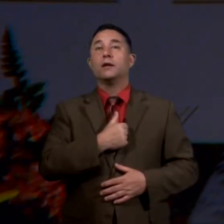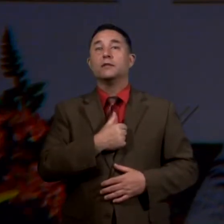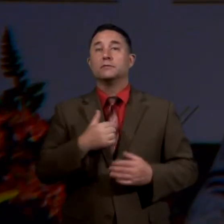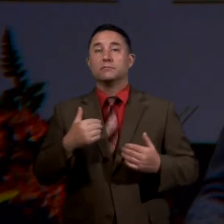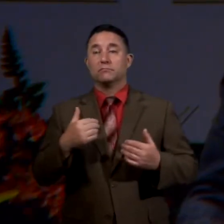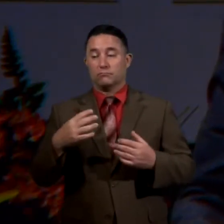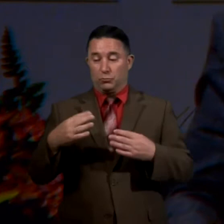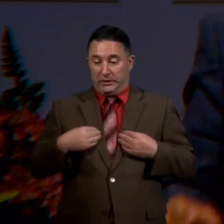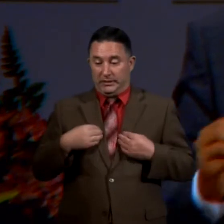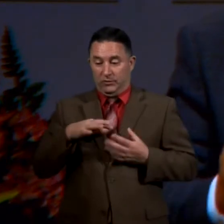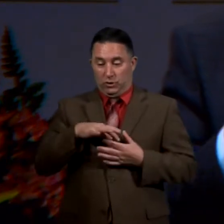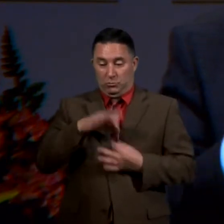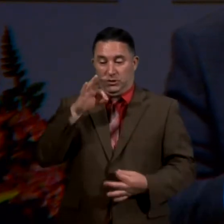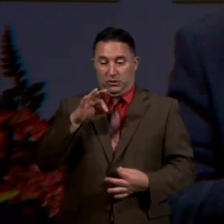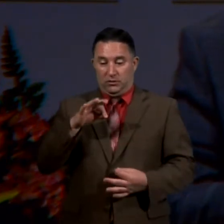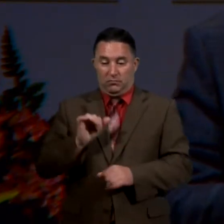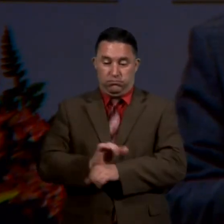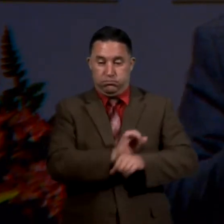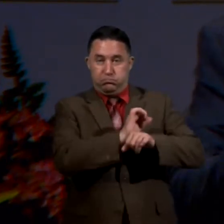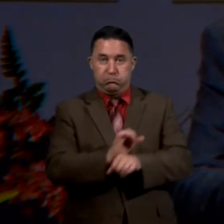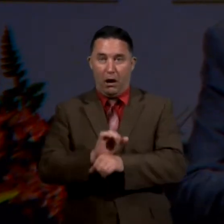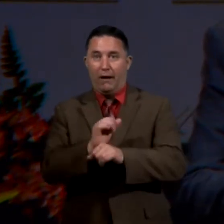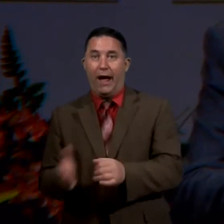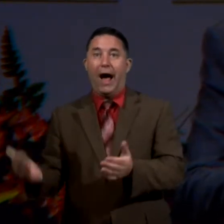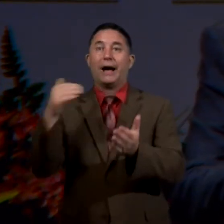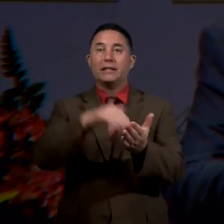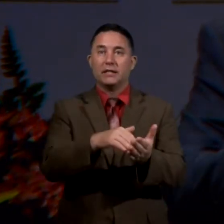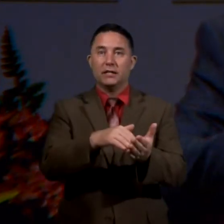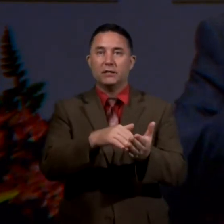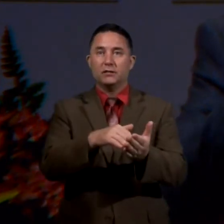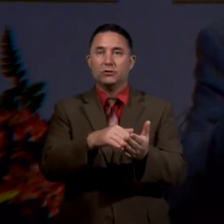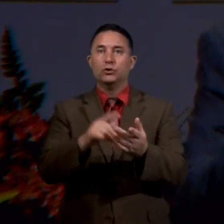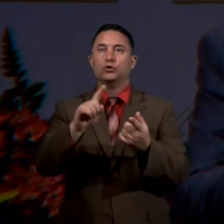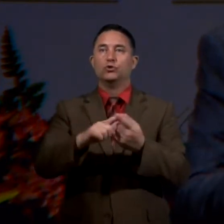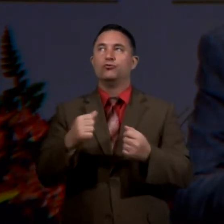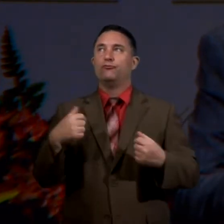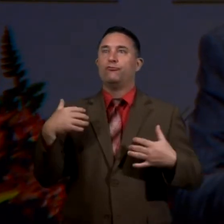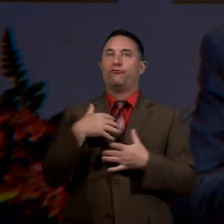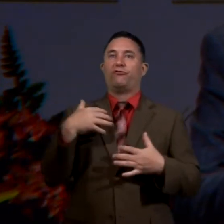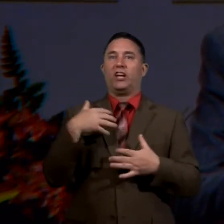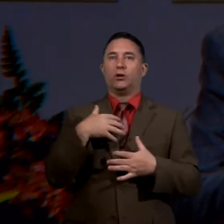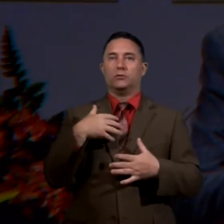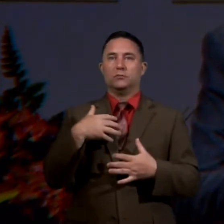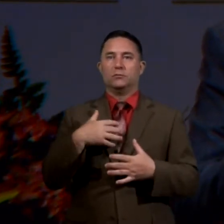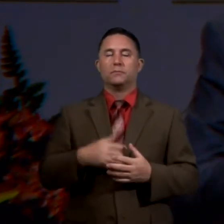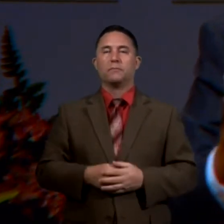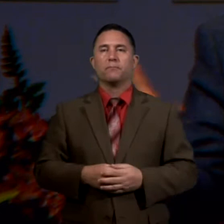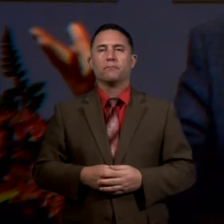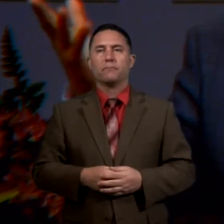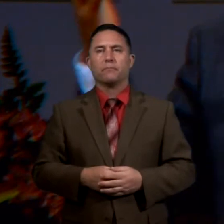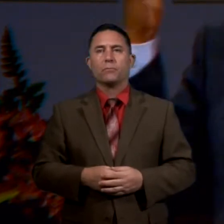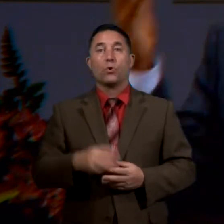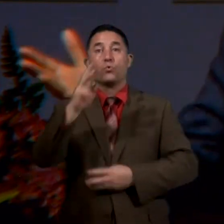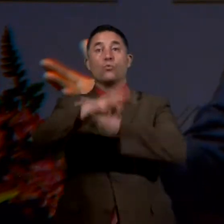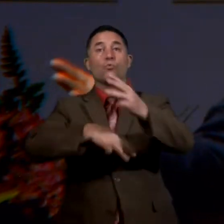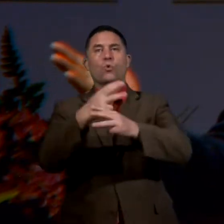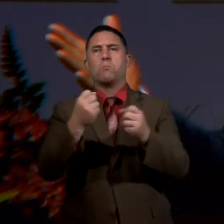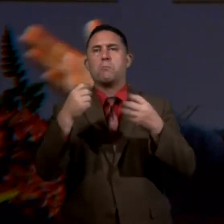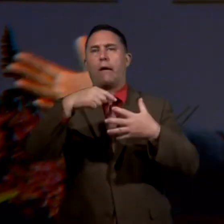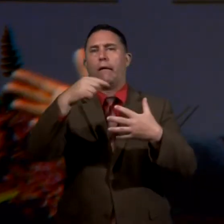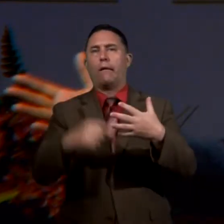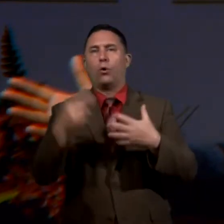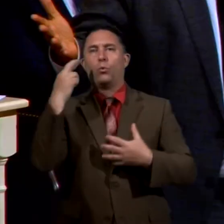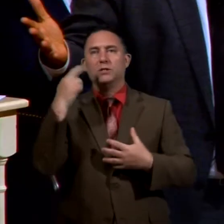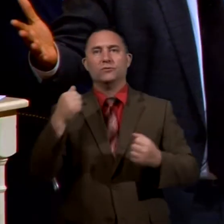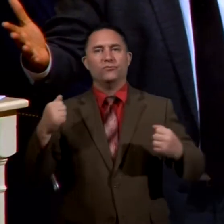not received the spirit of bondage again to fear. You see, this world has many reasons why